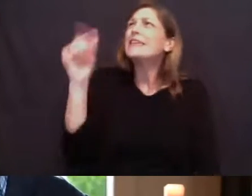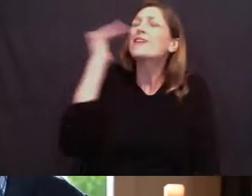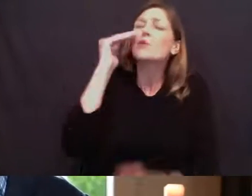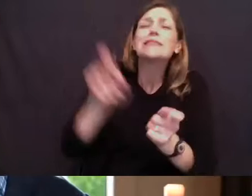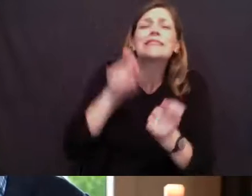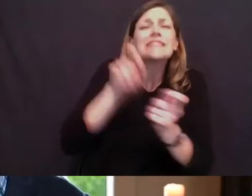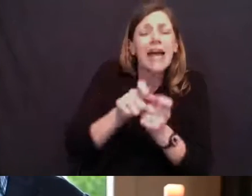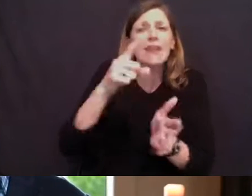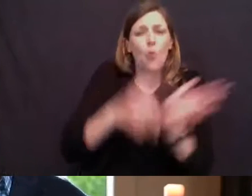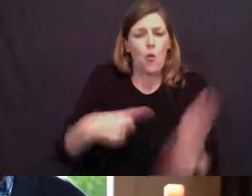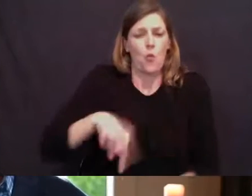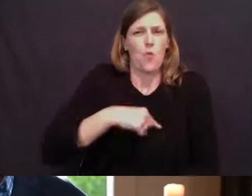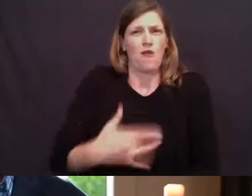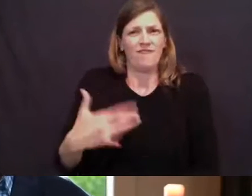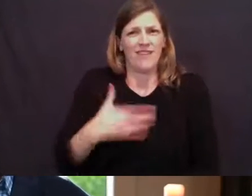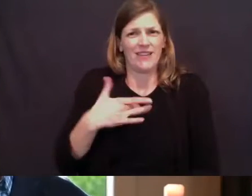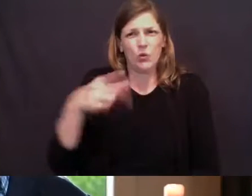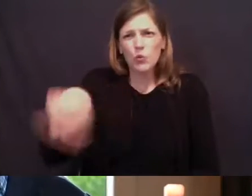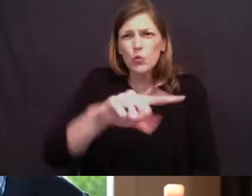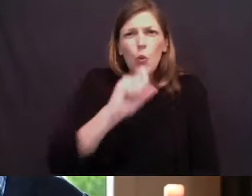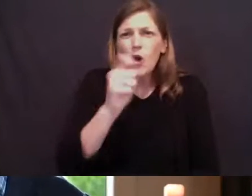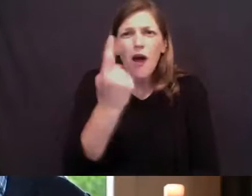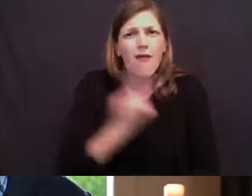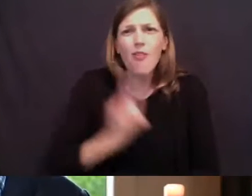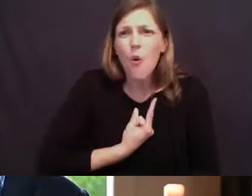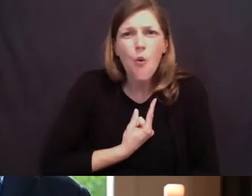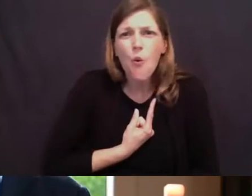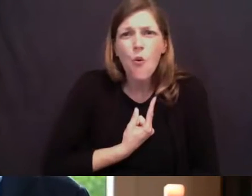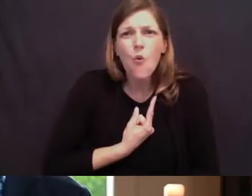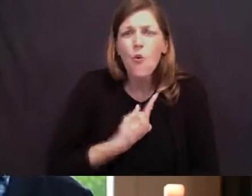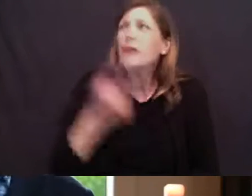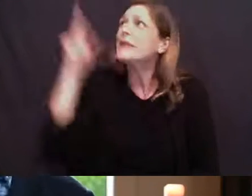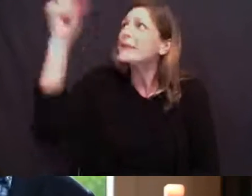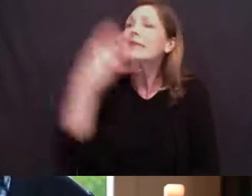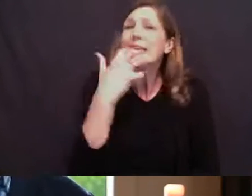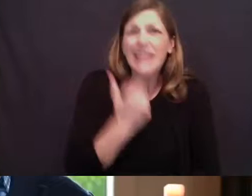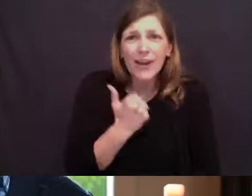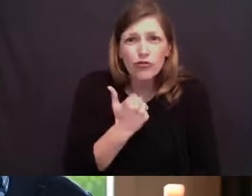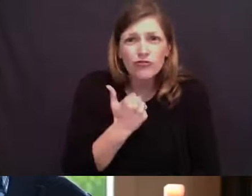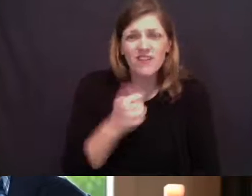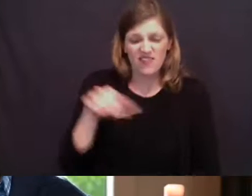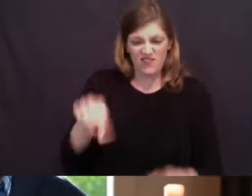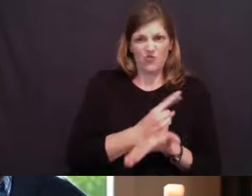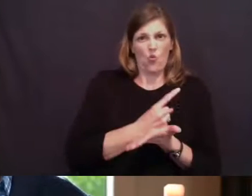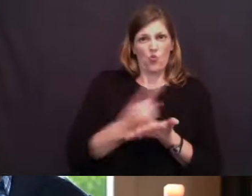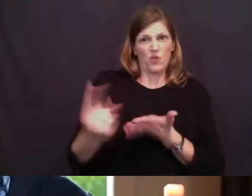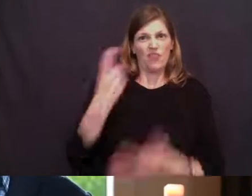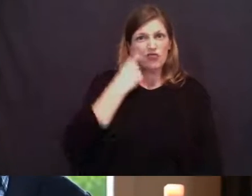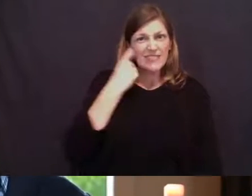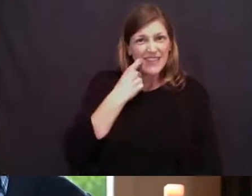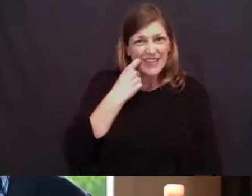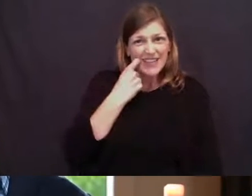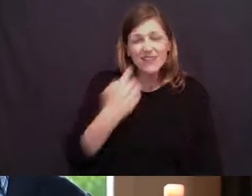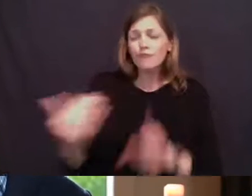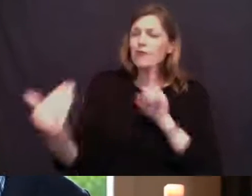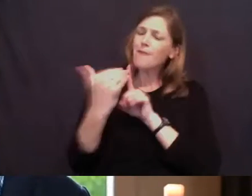feel. You're not alone. He's not indifferent. In fact, this whole week that we just were in